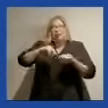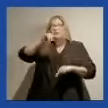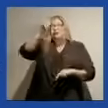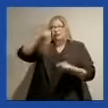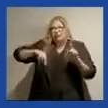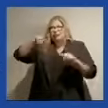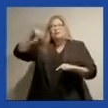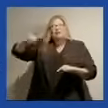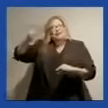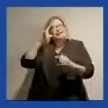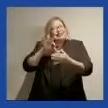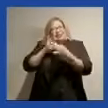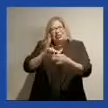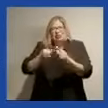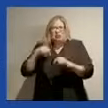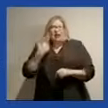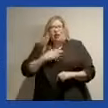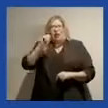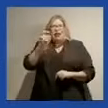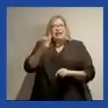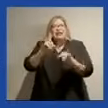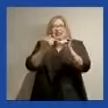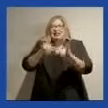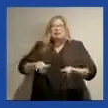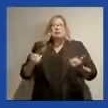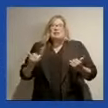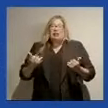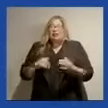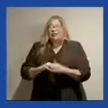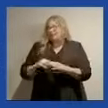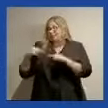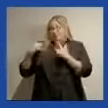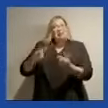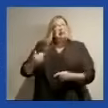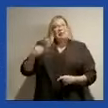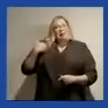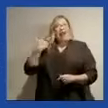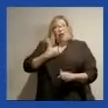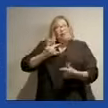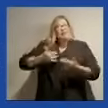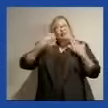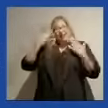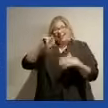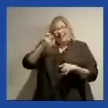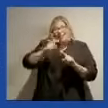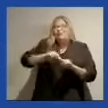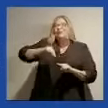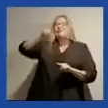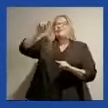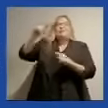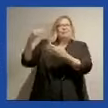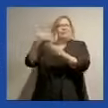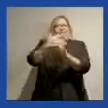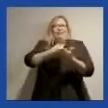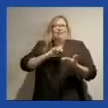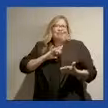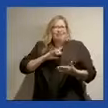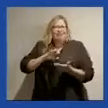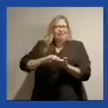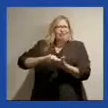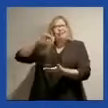progressive tax system we have today. It's been our friend. You can see those spikes going back to 2000 on the